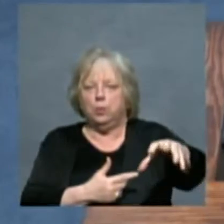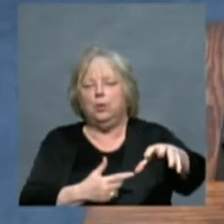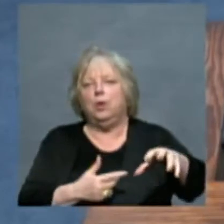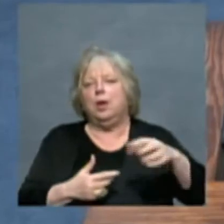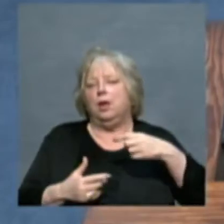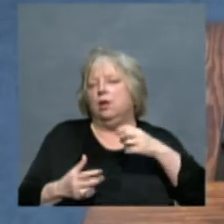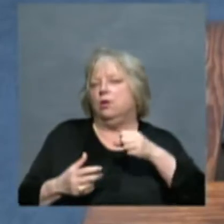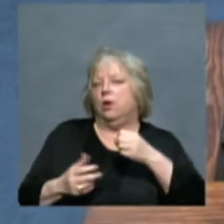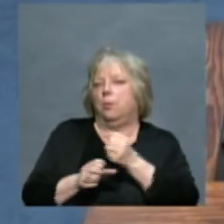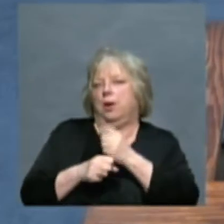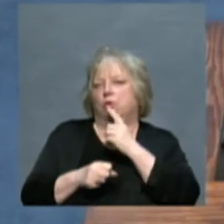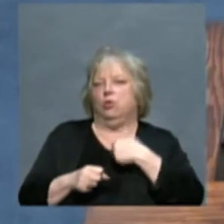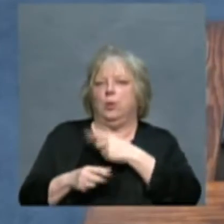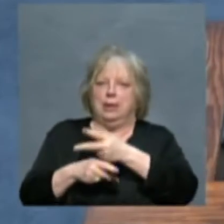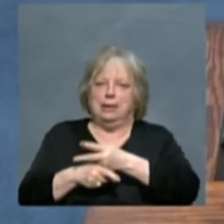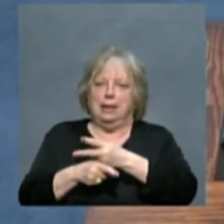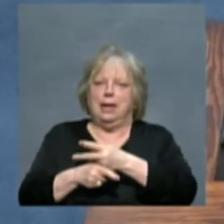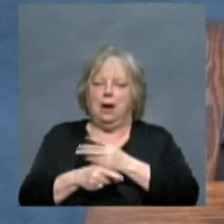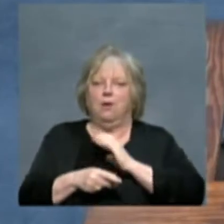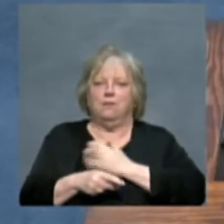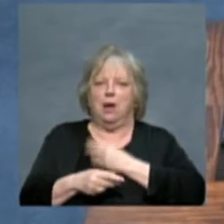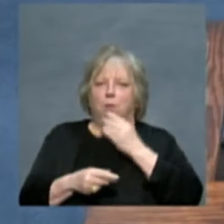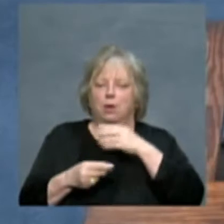taking care of the neighbors, if you will. So,